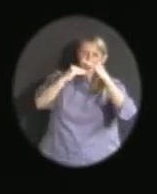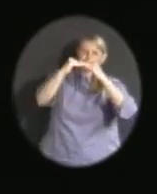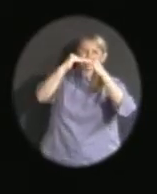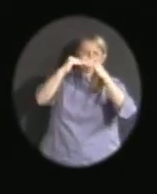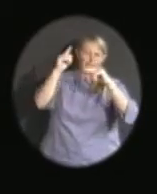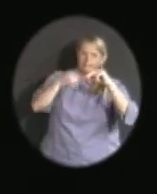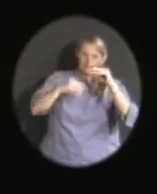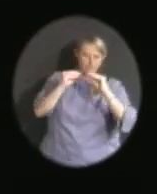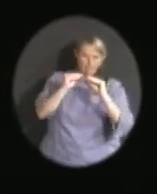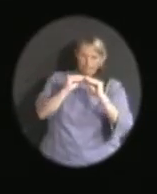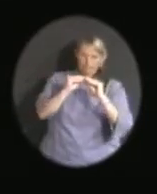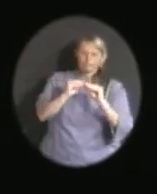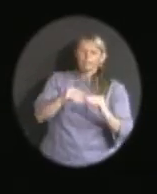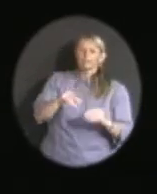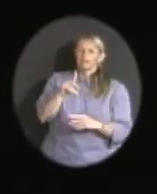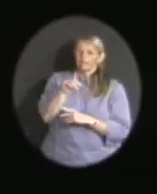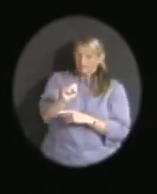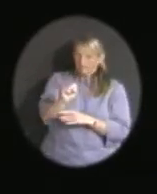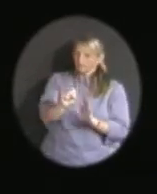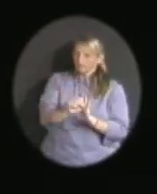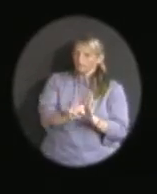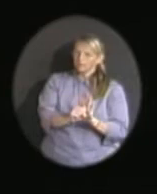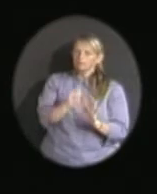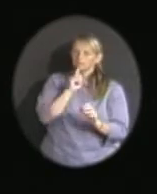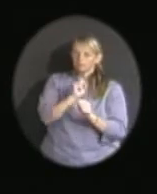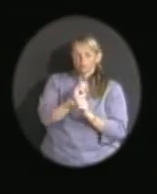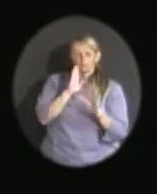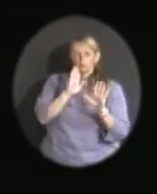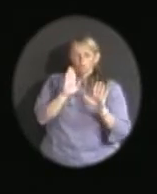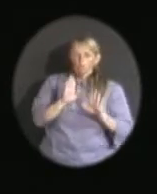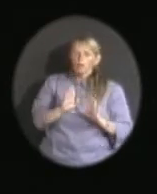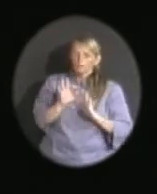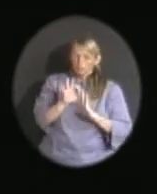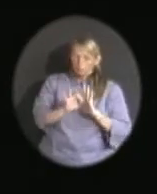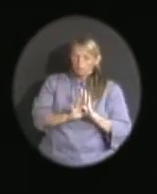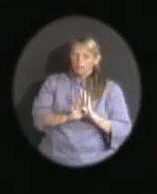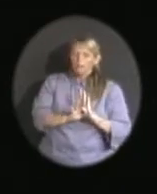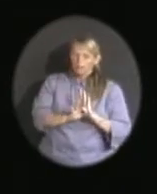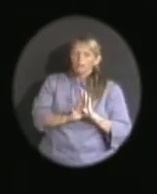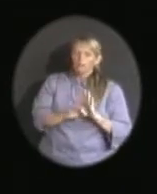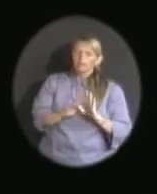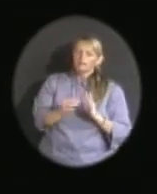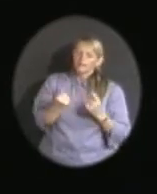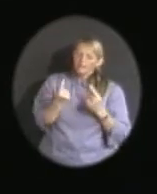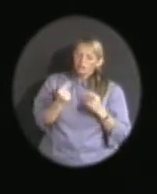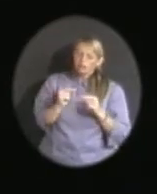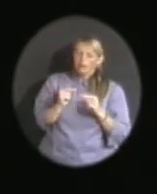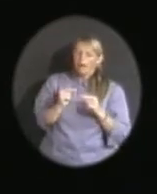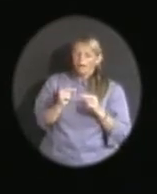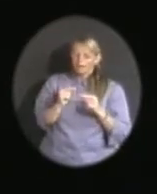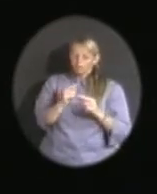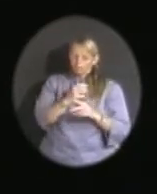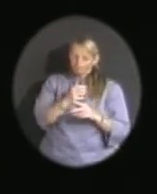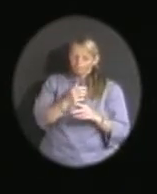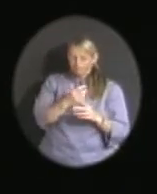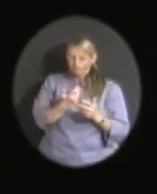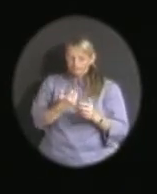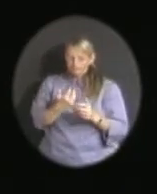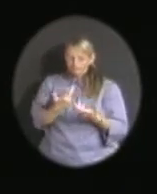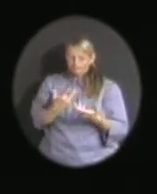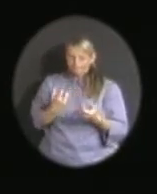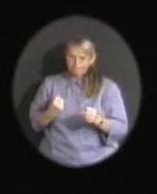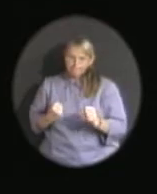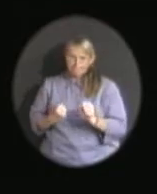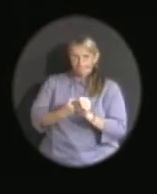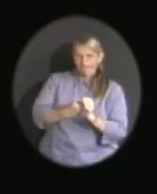the state of Kansas has a really wonderful, equitable formula, and they try to get the same buying power behind every student wherever you live